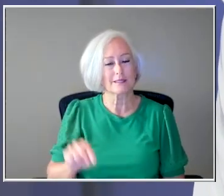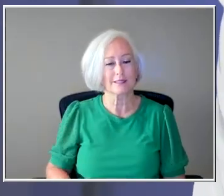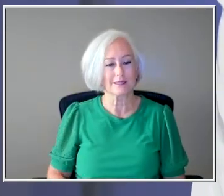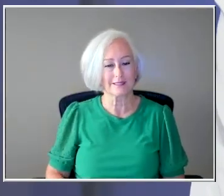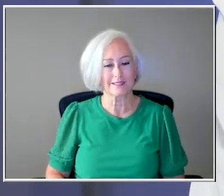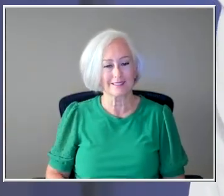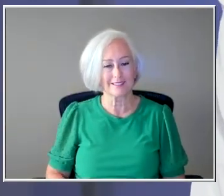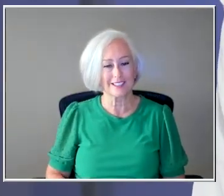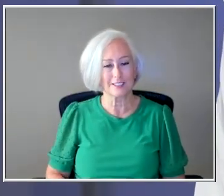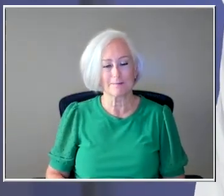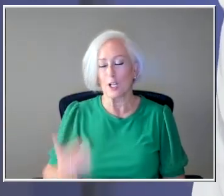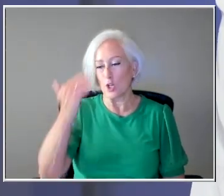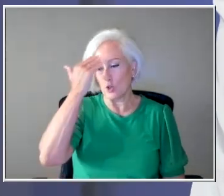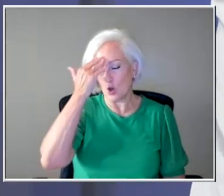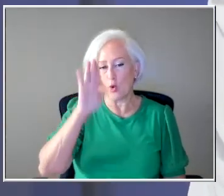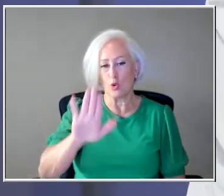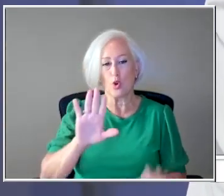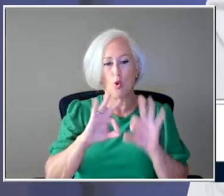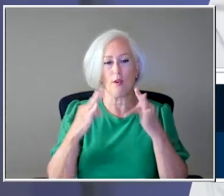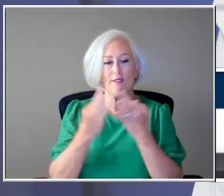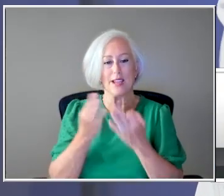Know your family history.